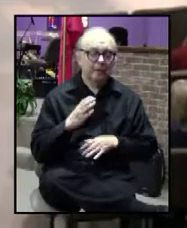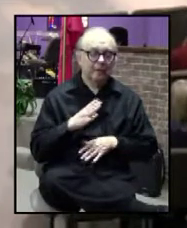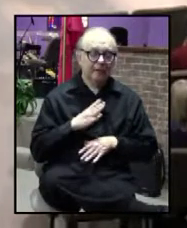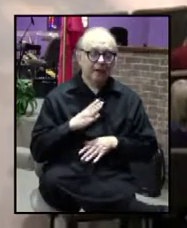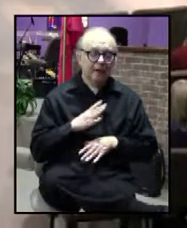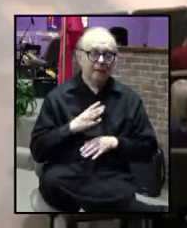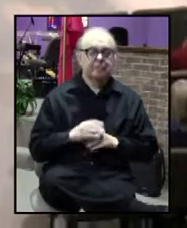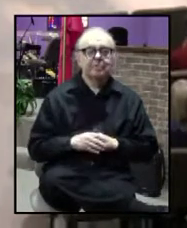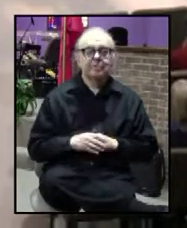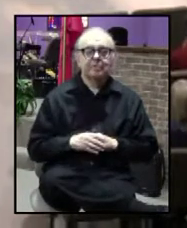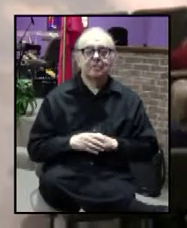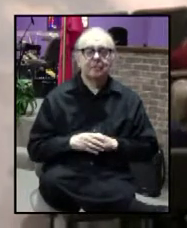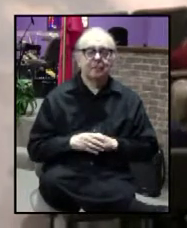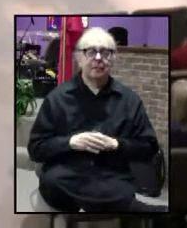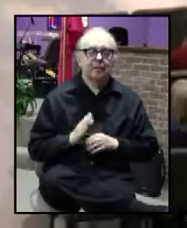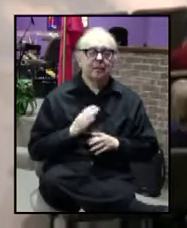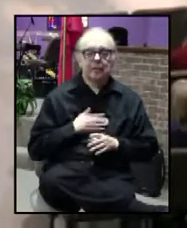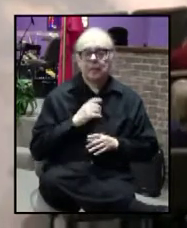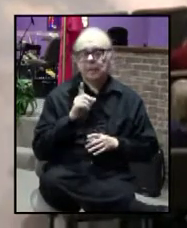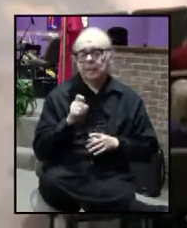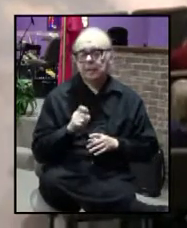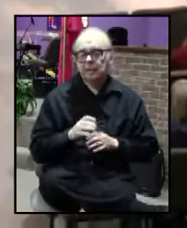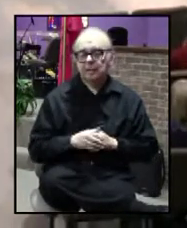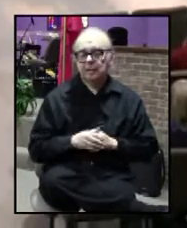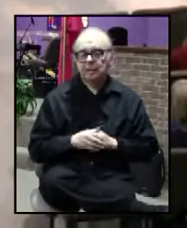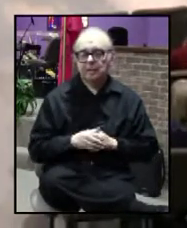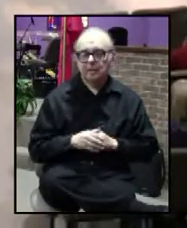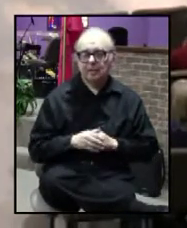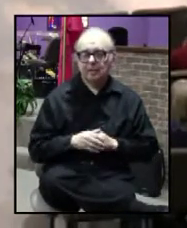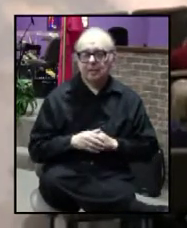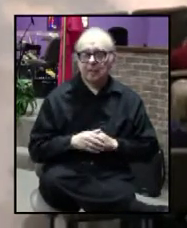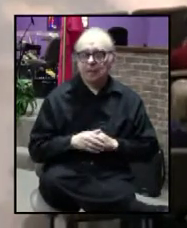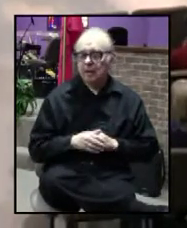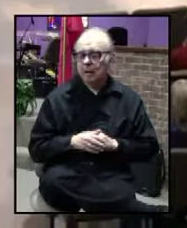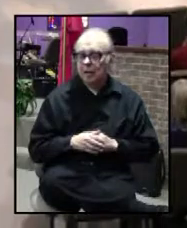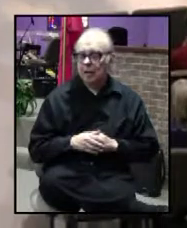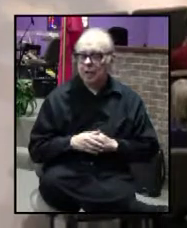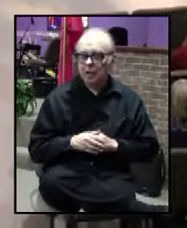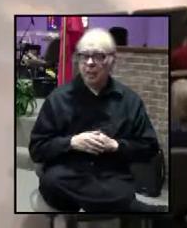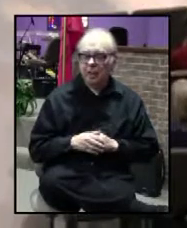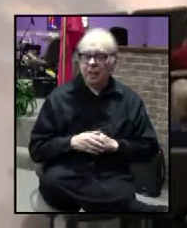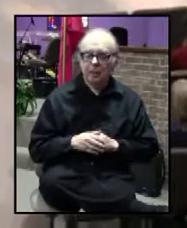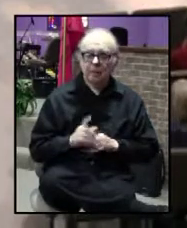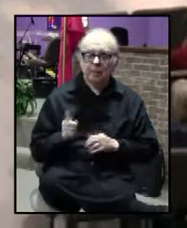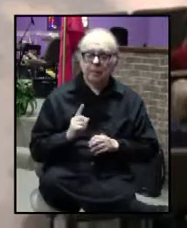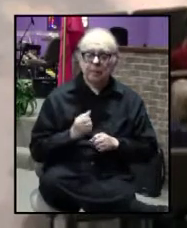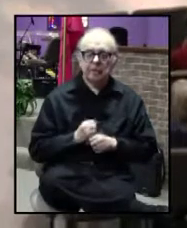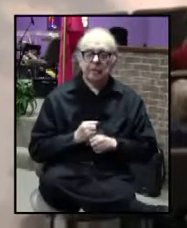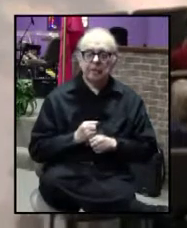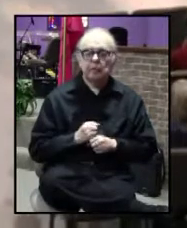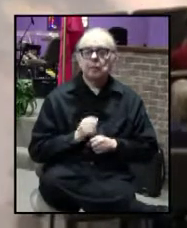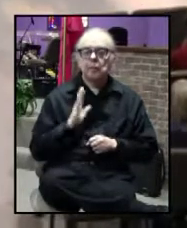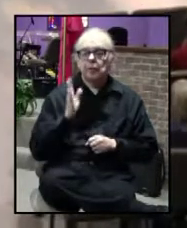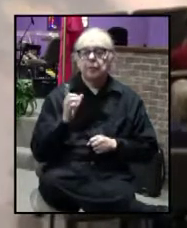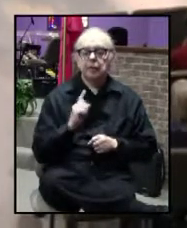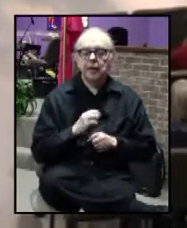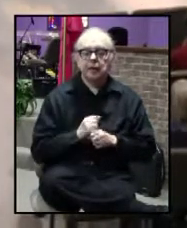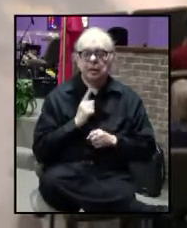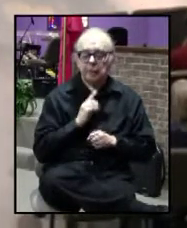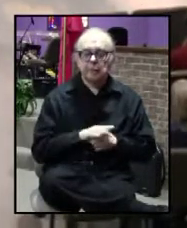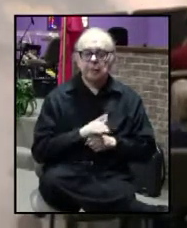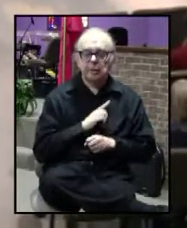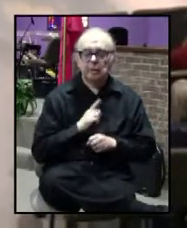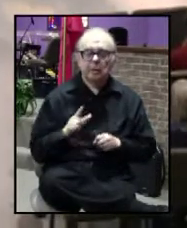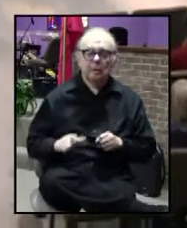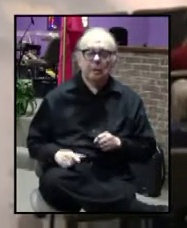does. So my question to you is this. Will you make a commitment to the Lord today